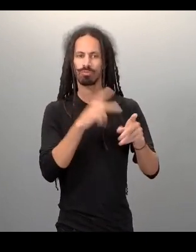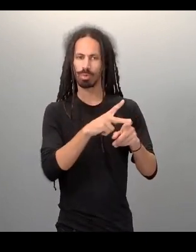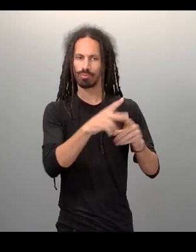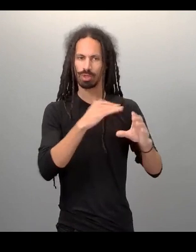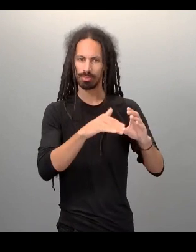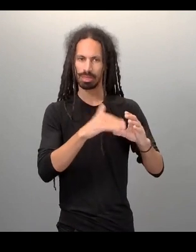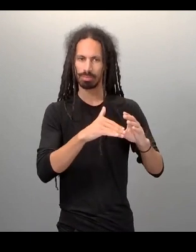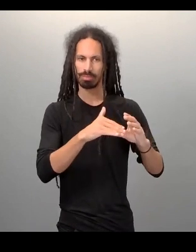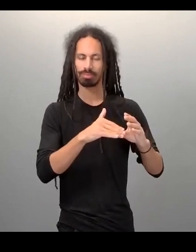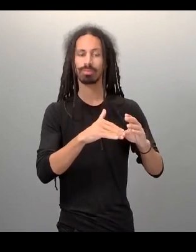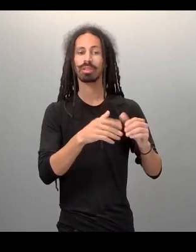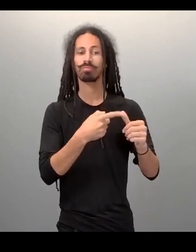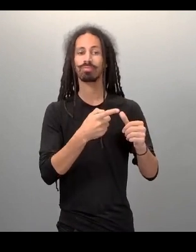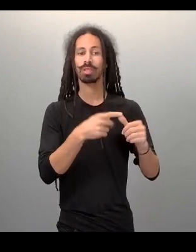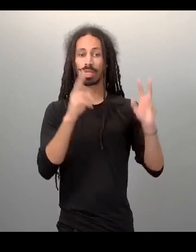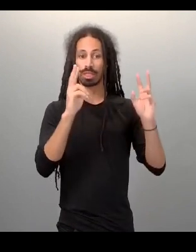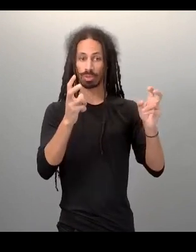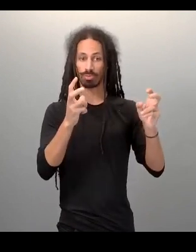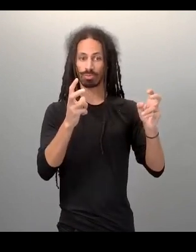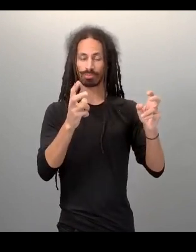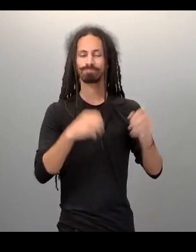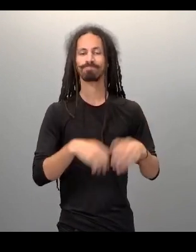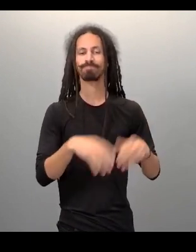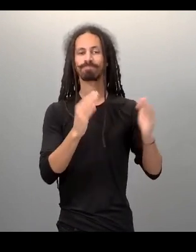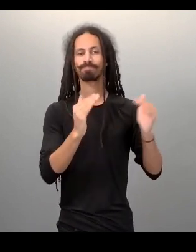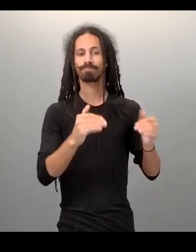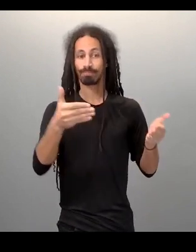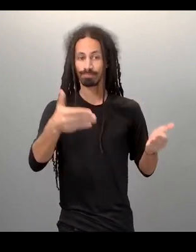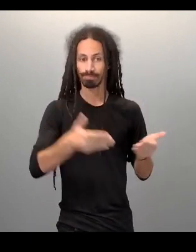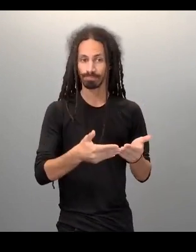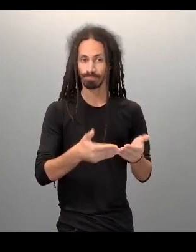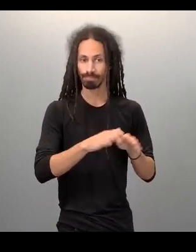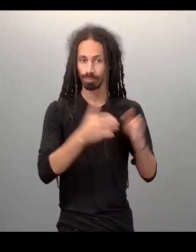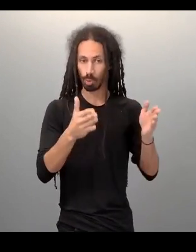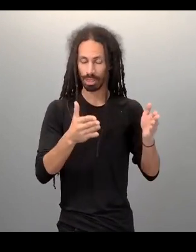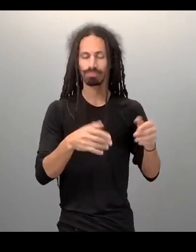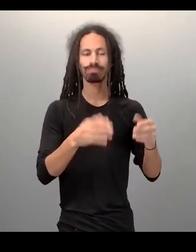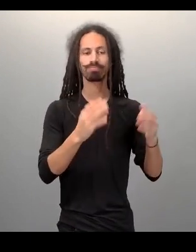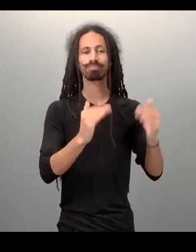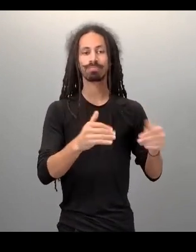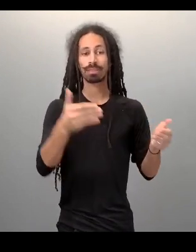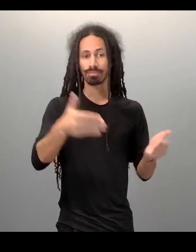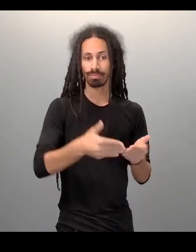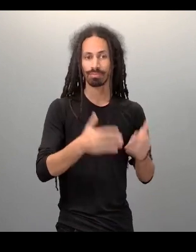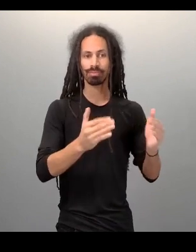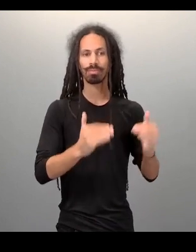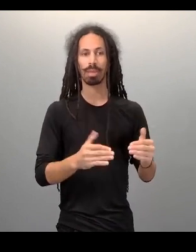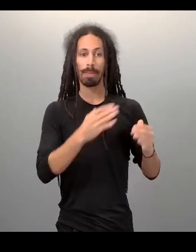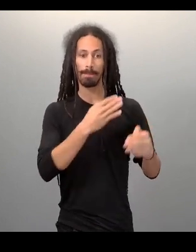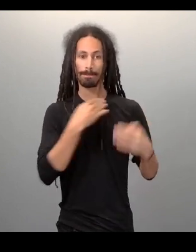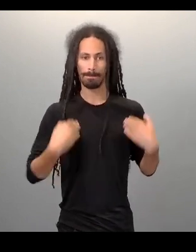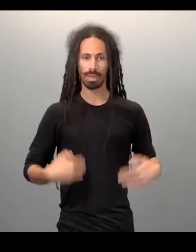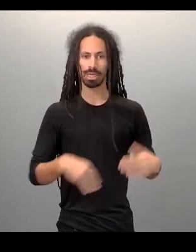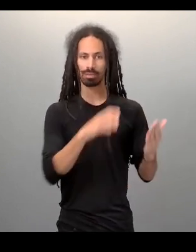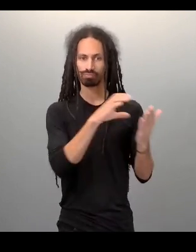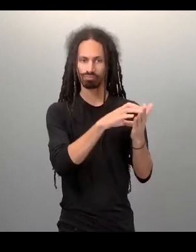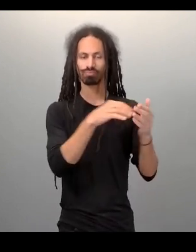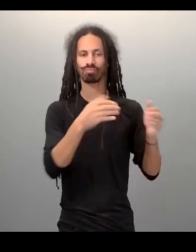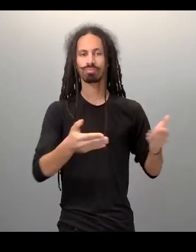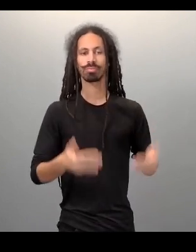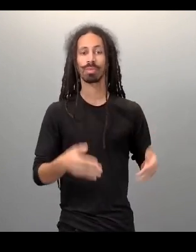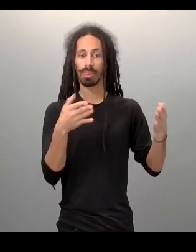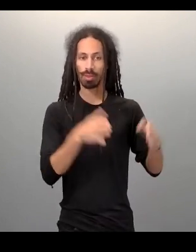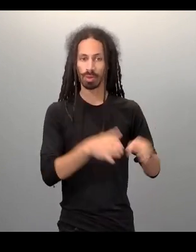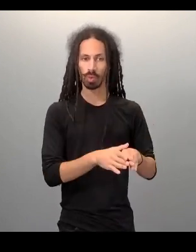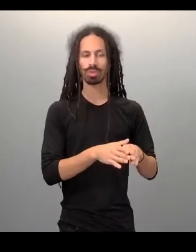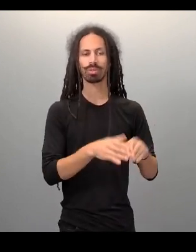line, we have an opening greeting, we have an introduction, body, conclusion, and a closing